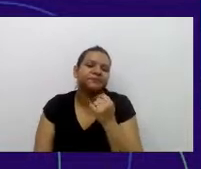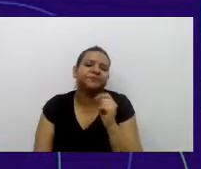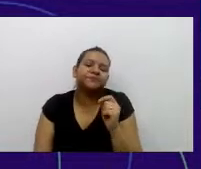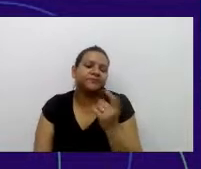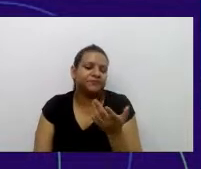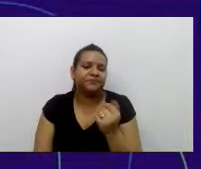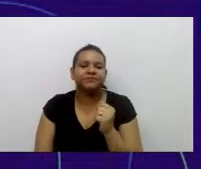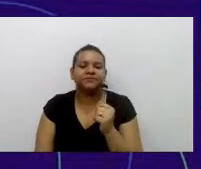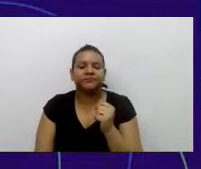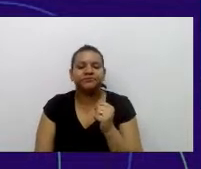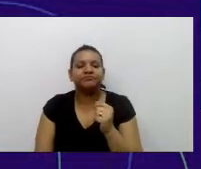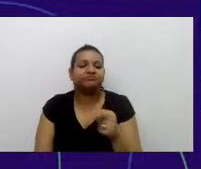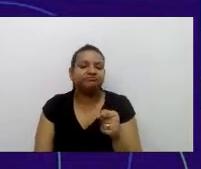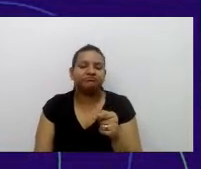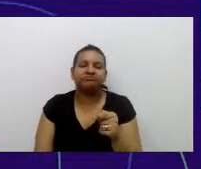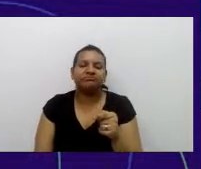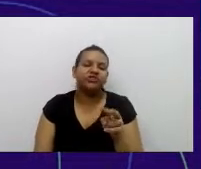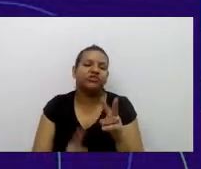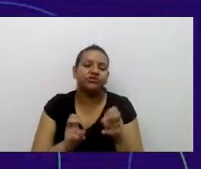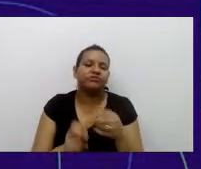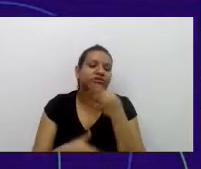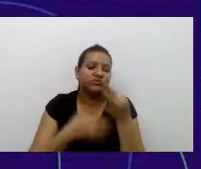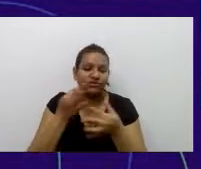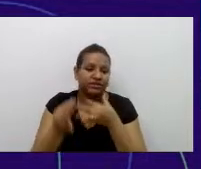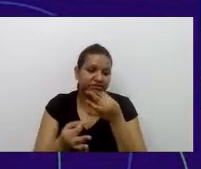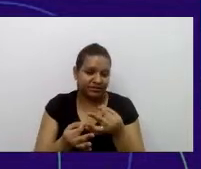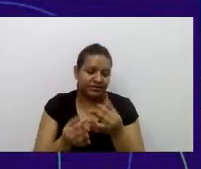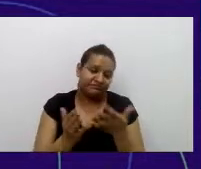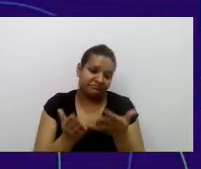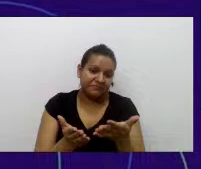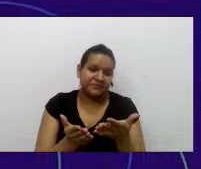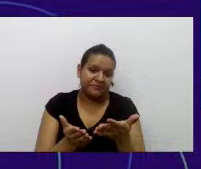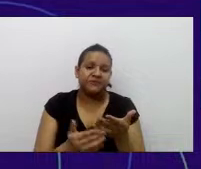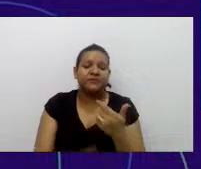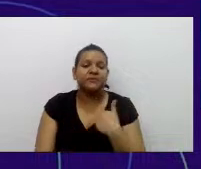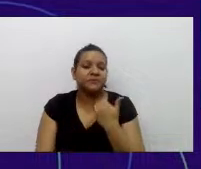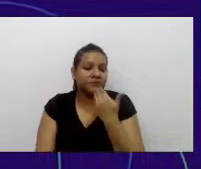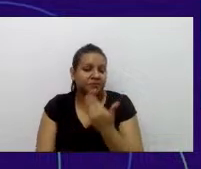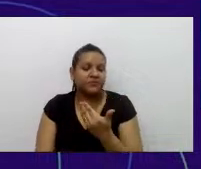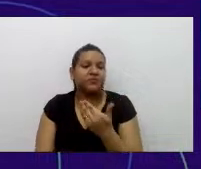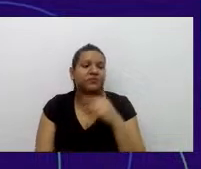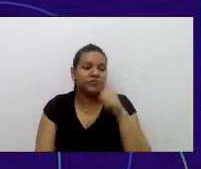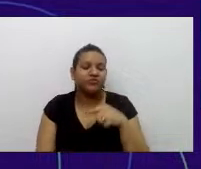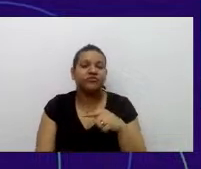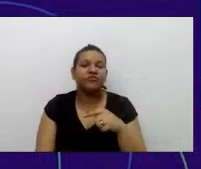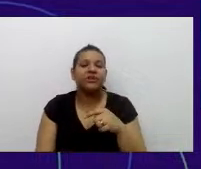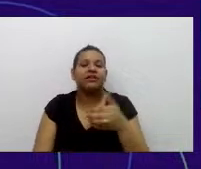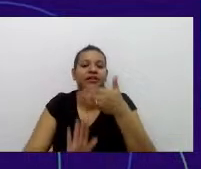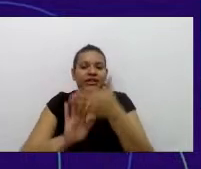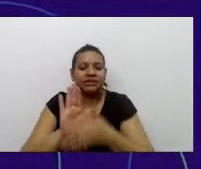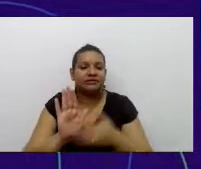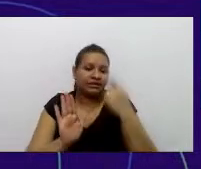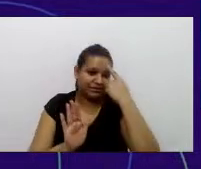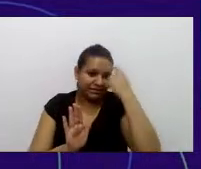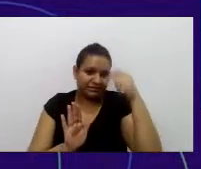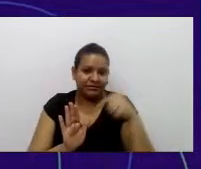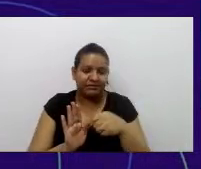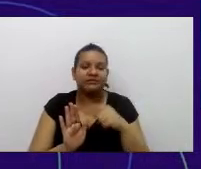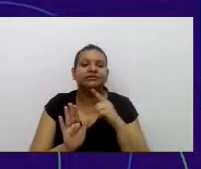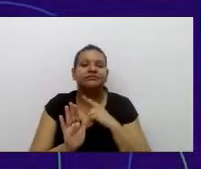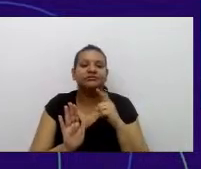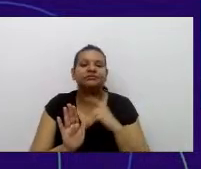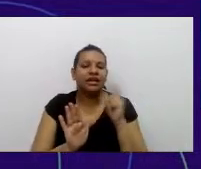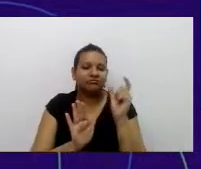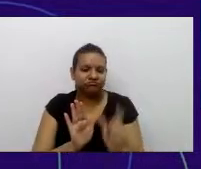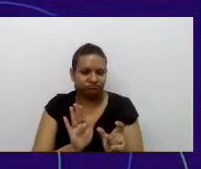So it can come up with 10 lists that would contain that consonant, right? And then I wanted to